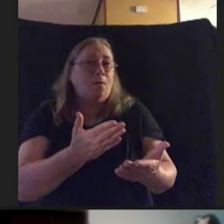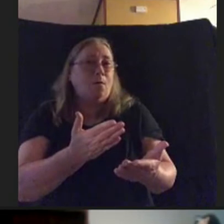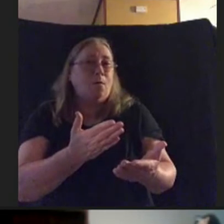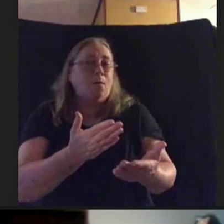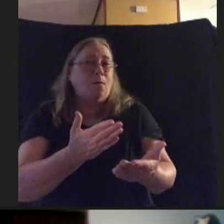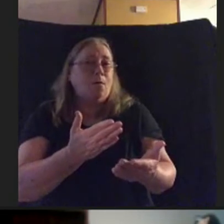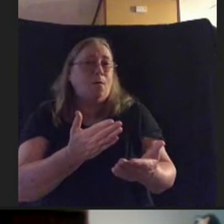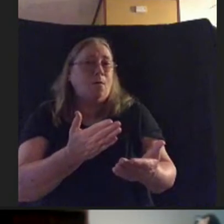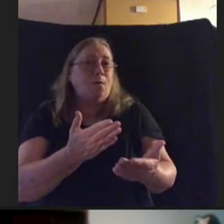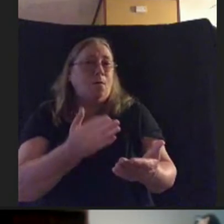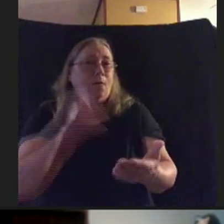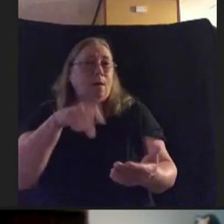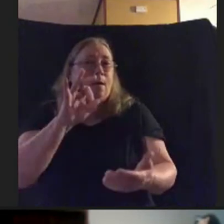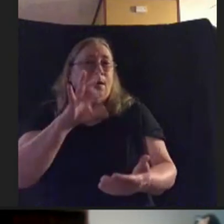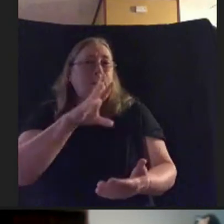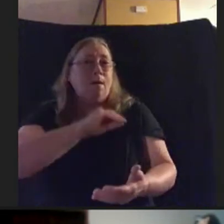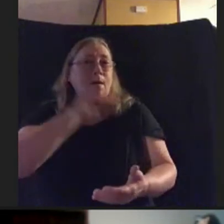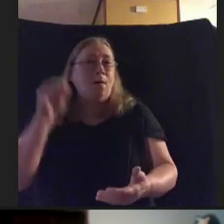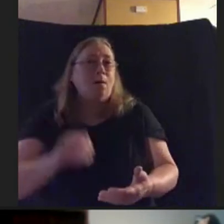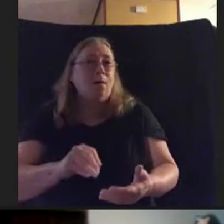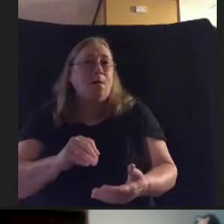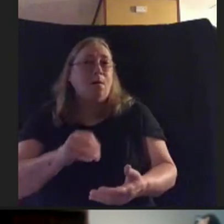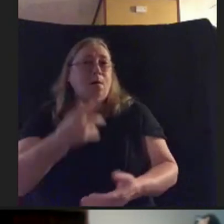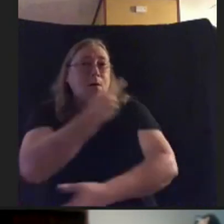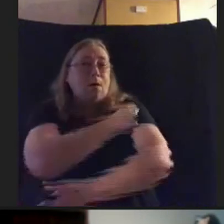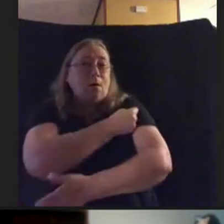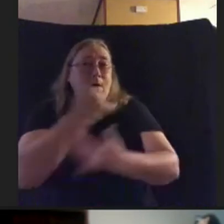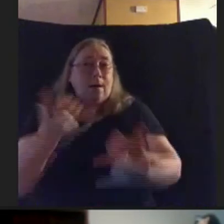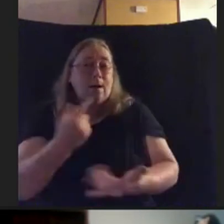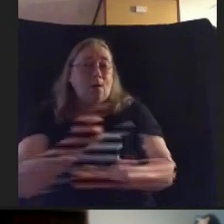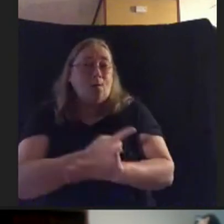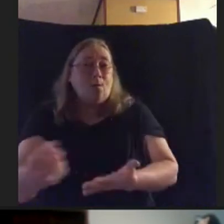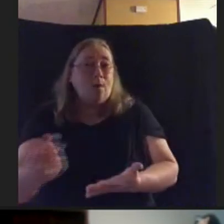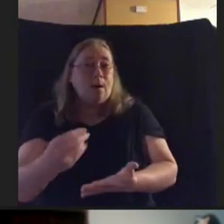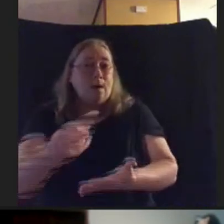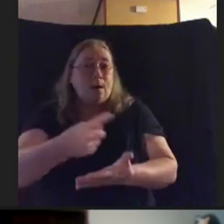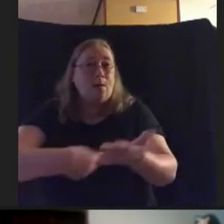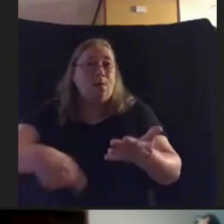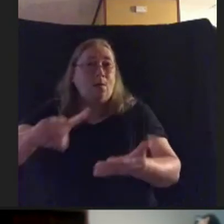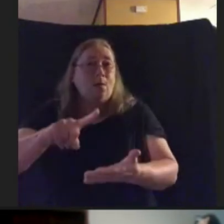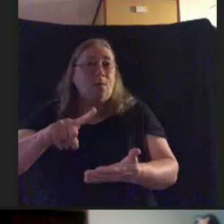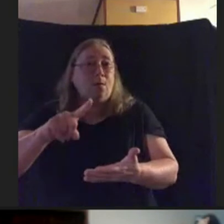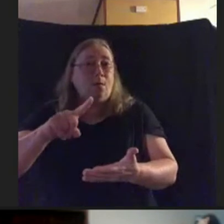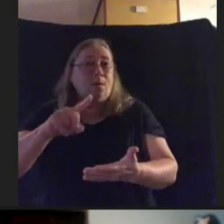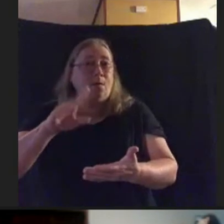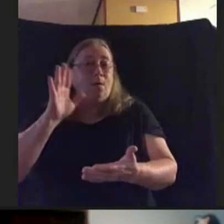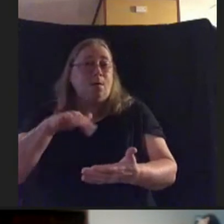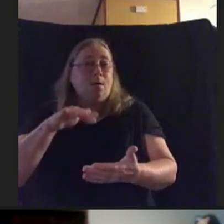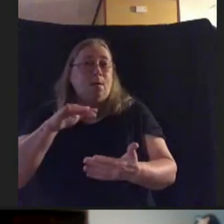The 95% administered over this week and next, the goal the governor set. Gentlemen.